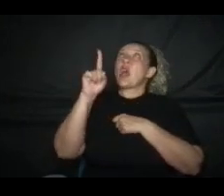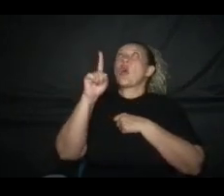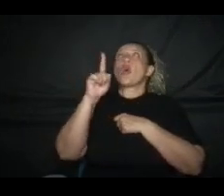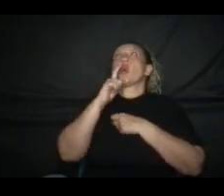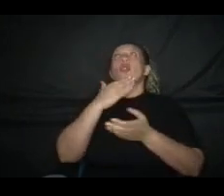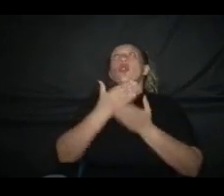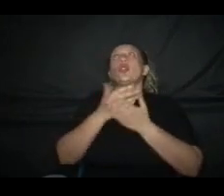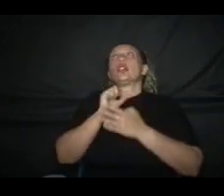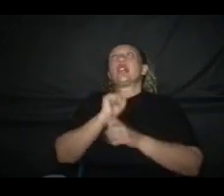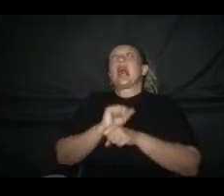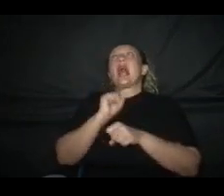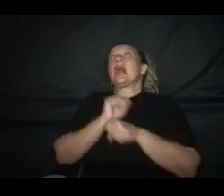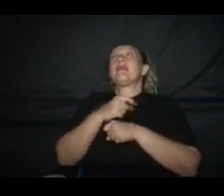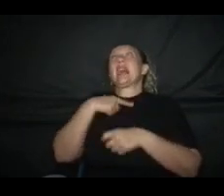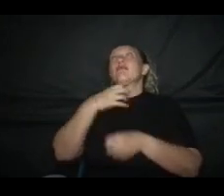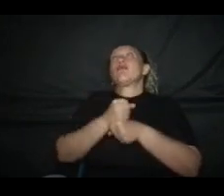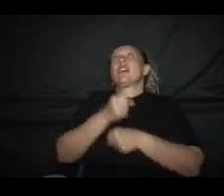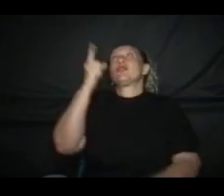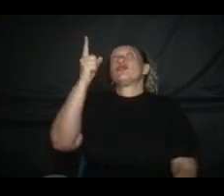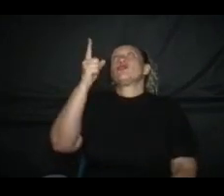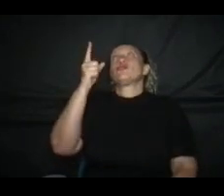that. Okay.